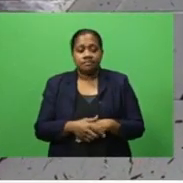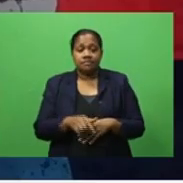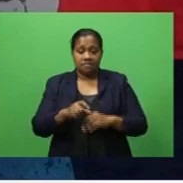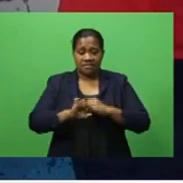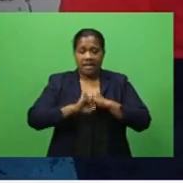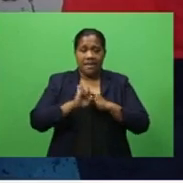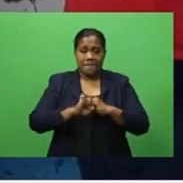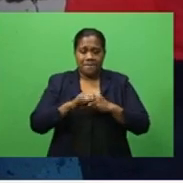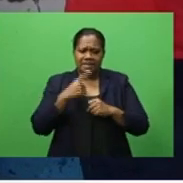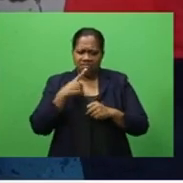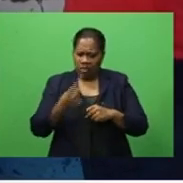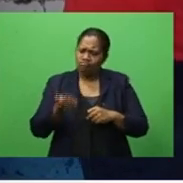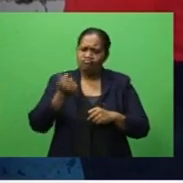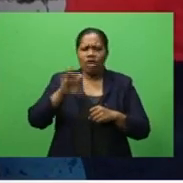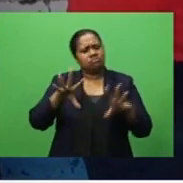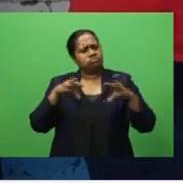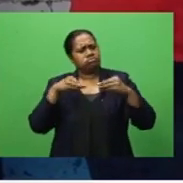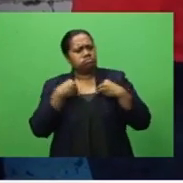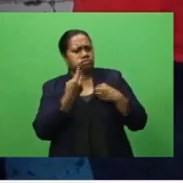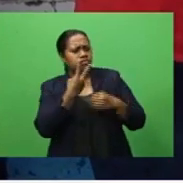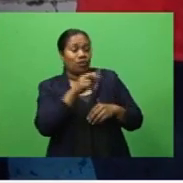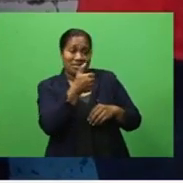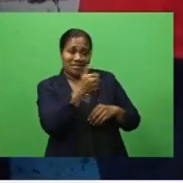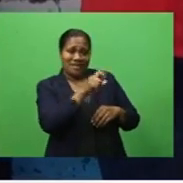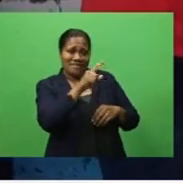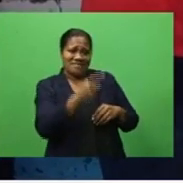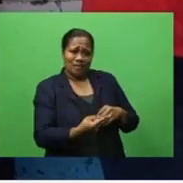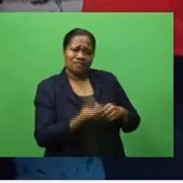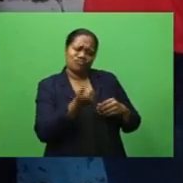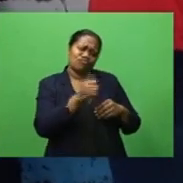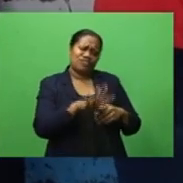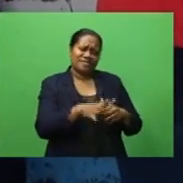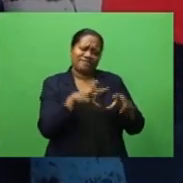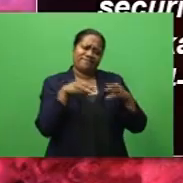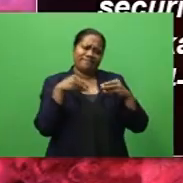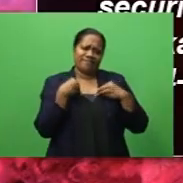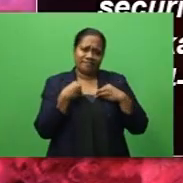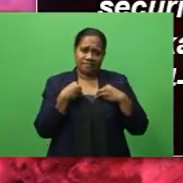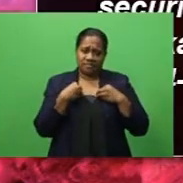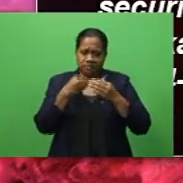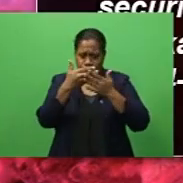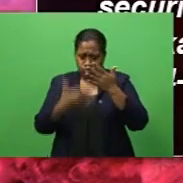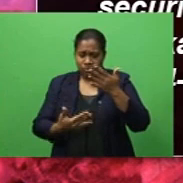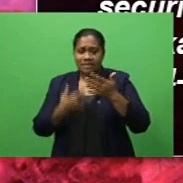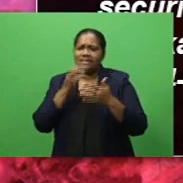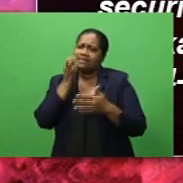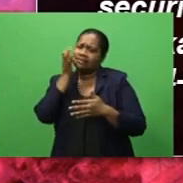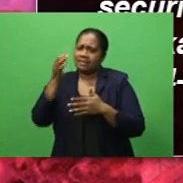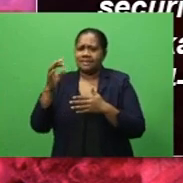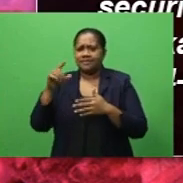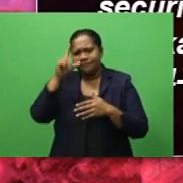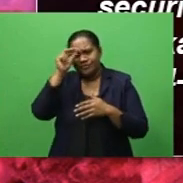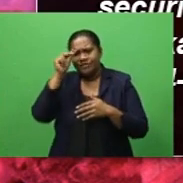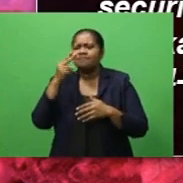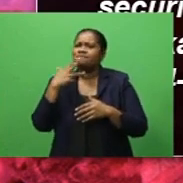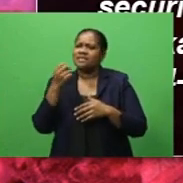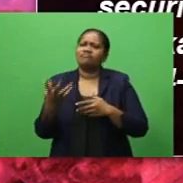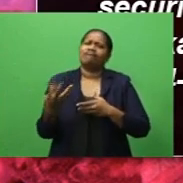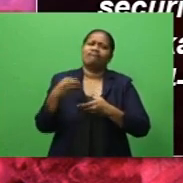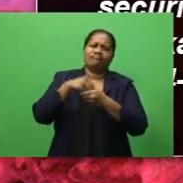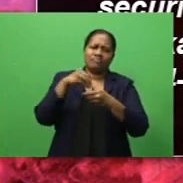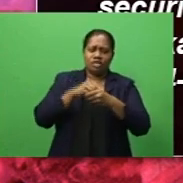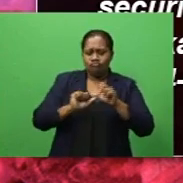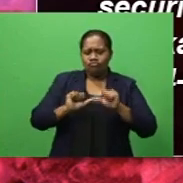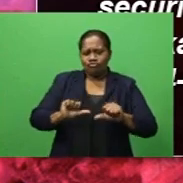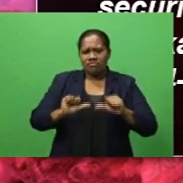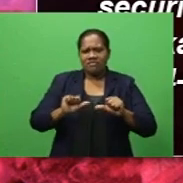have received more than 26,000 pledges to date. In a statement, it urged Fijians to come on board and help protect the nation's food